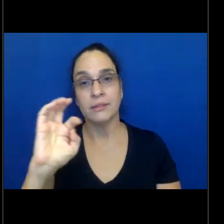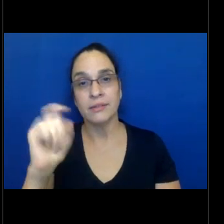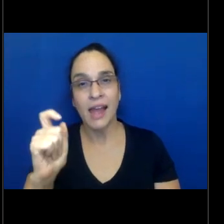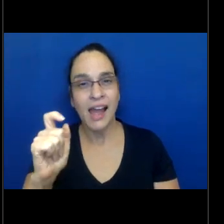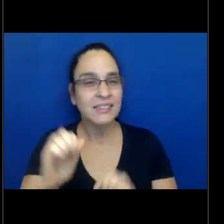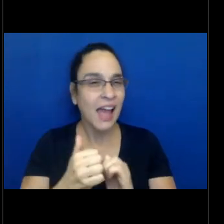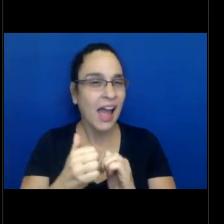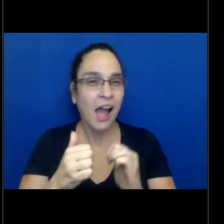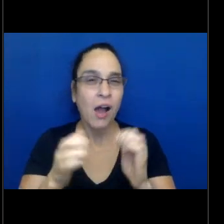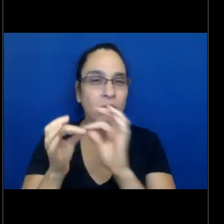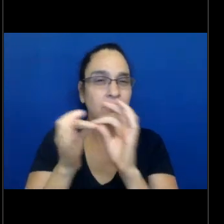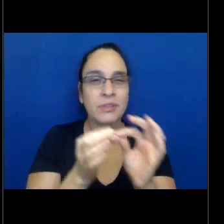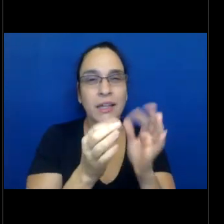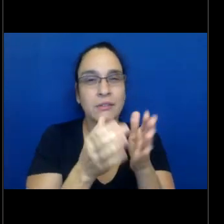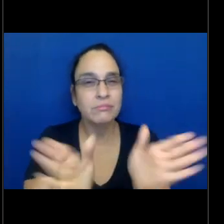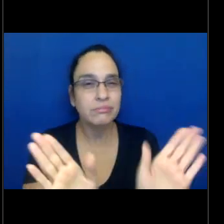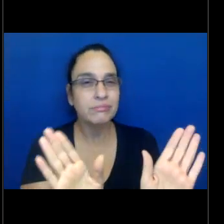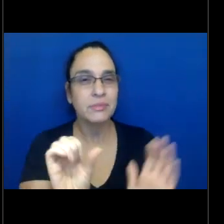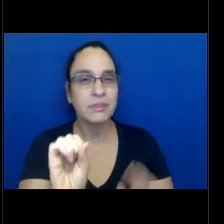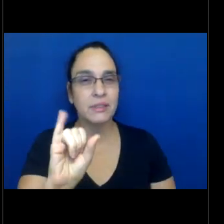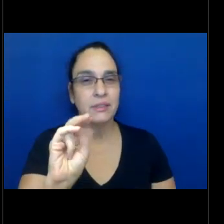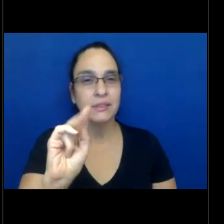in general. It could also mean that